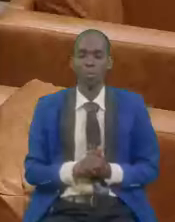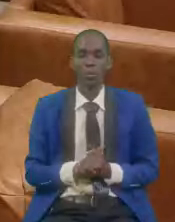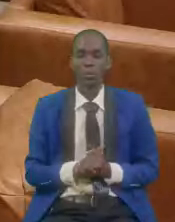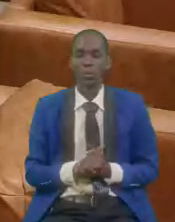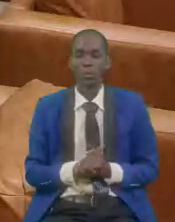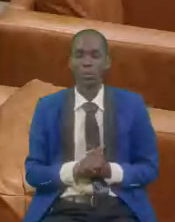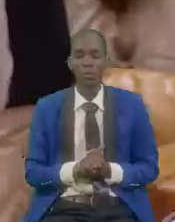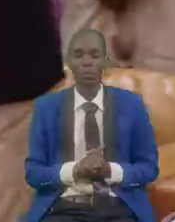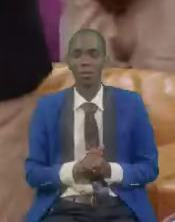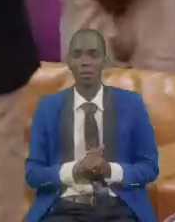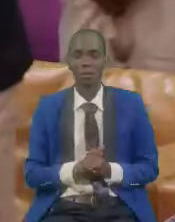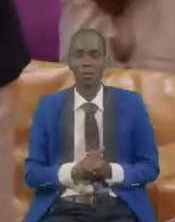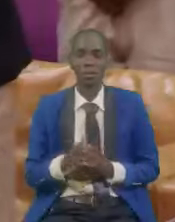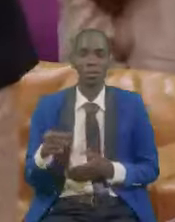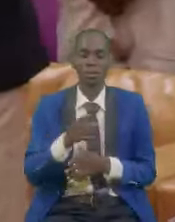They take their own revelation